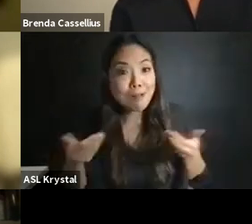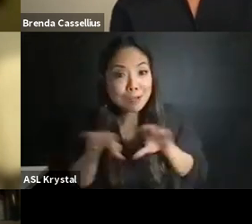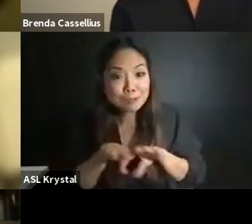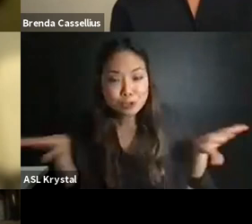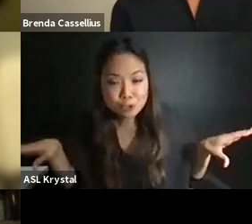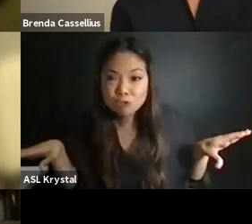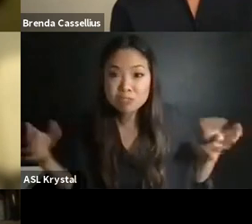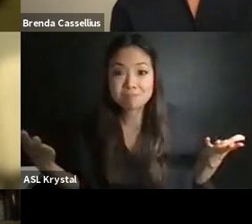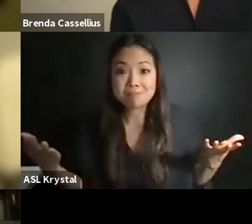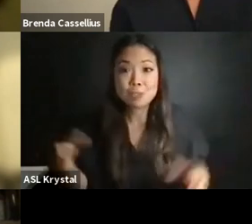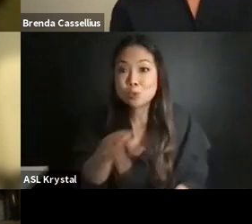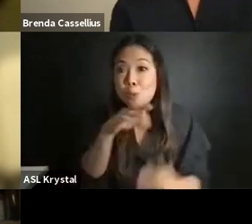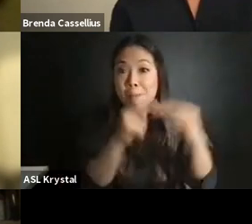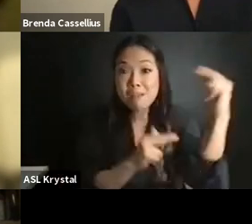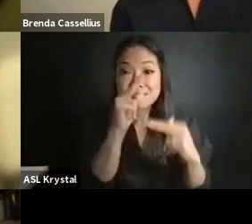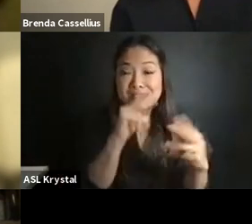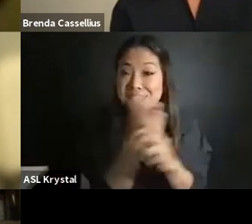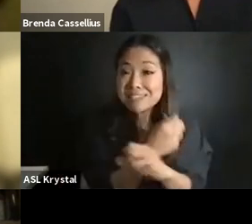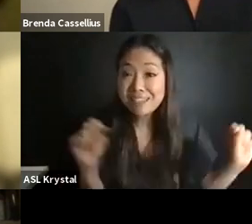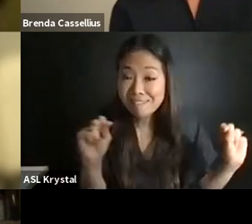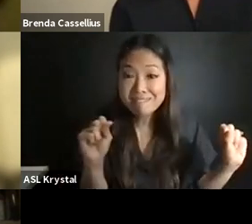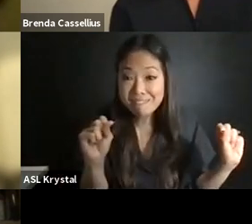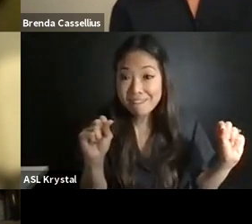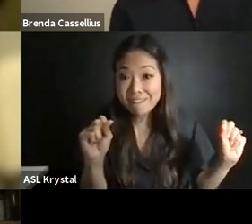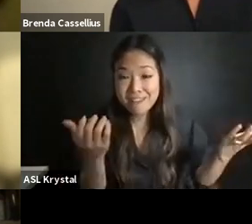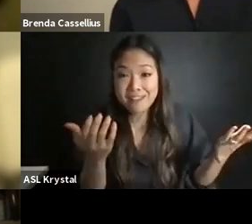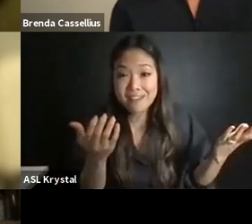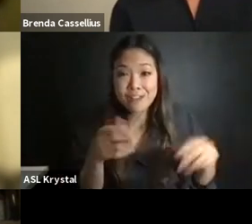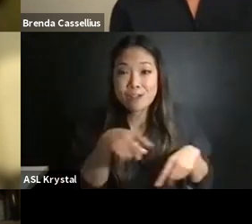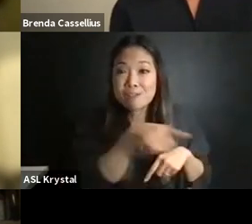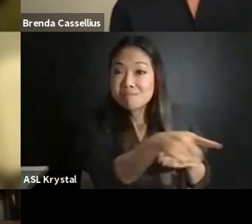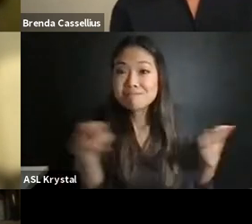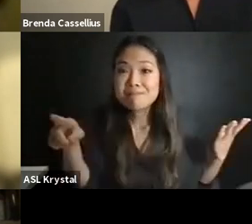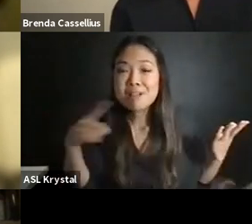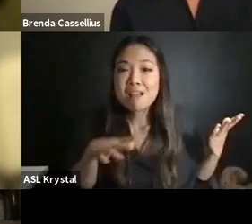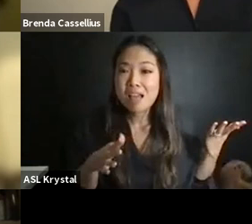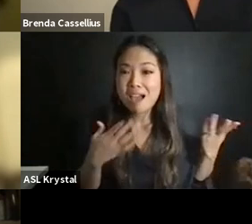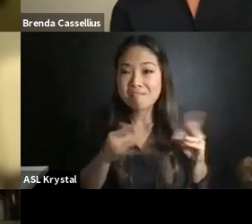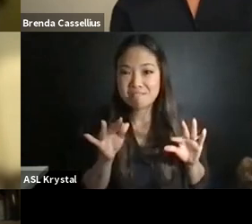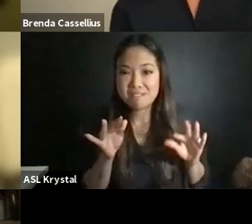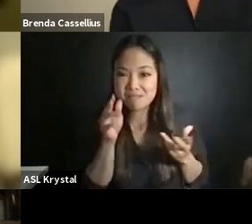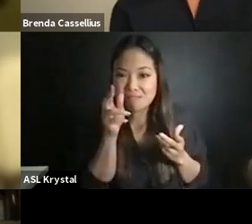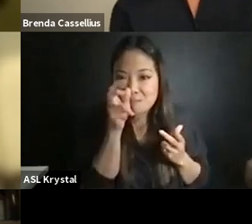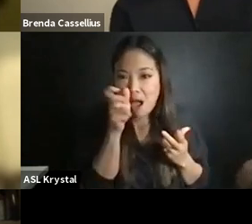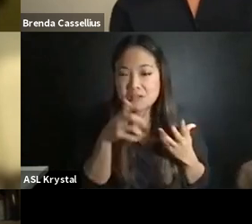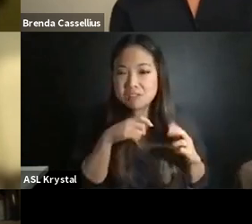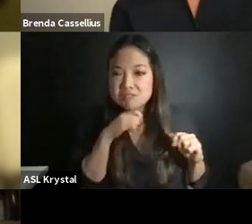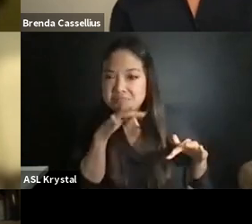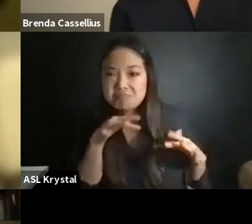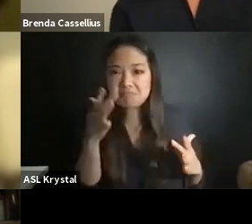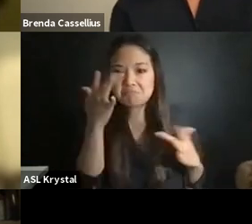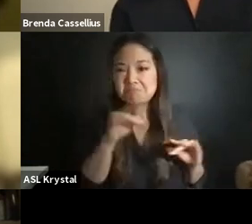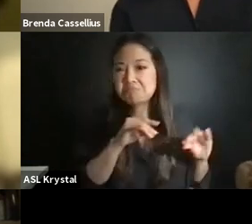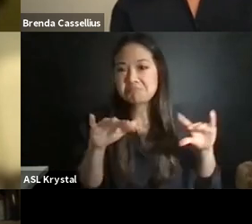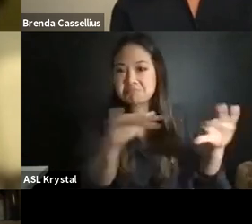unsafe buildings as they are accompanied by millions of tiny little infectious things gone is the parent